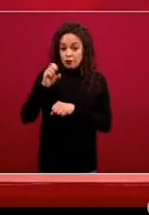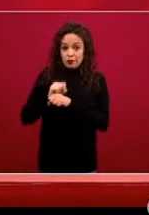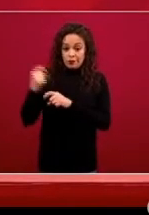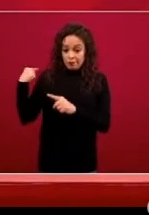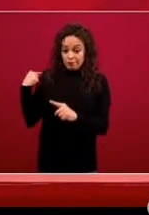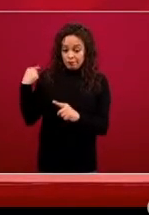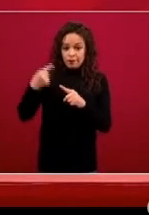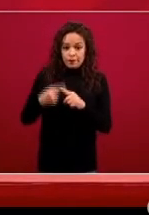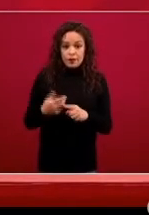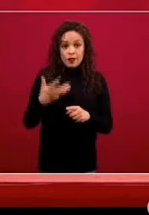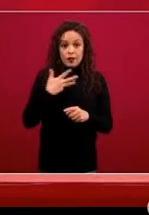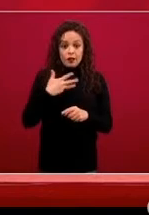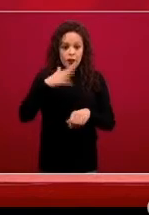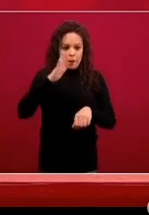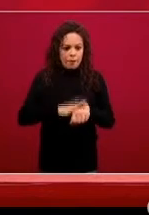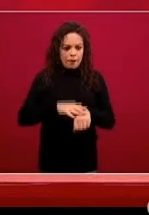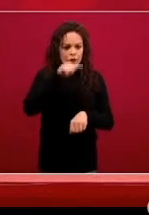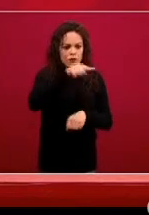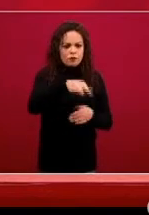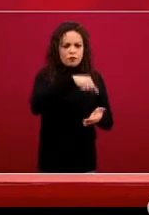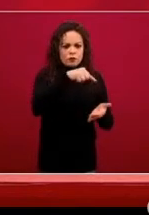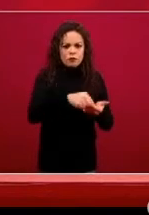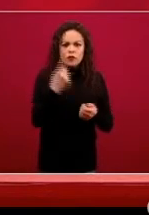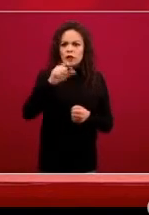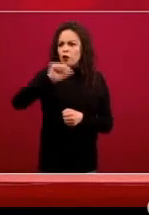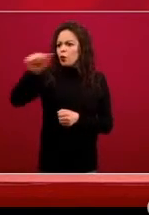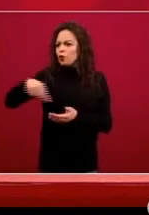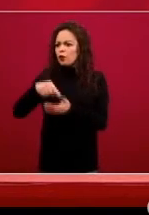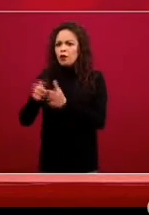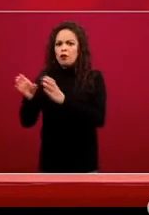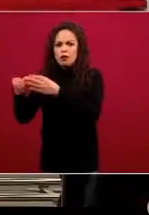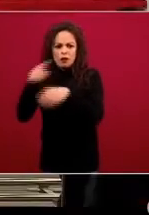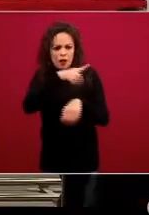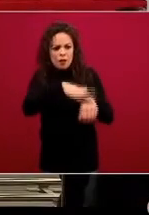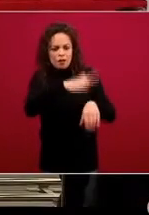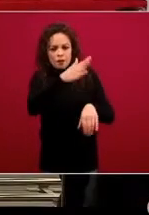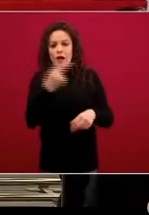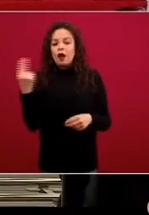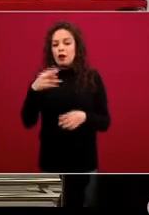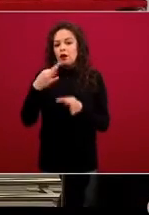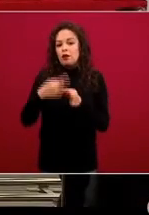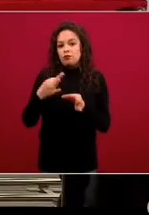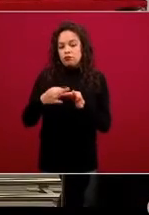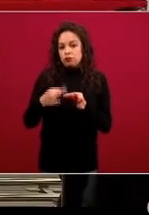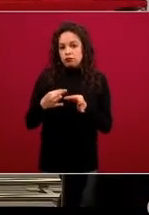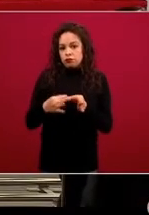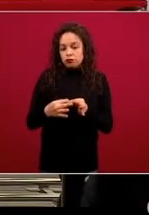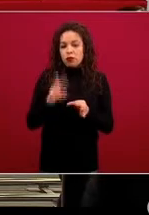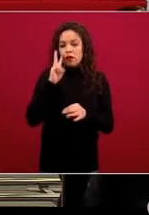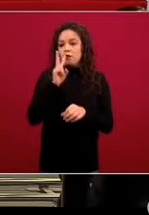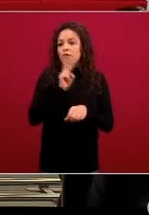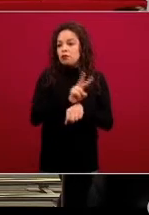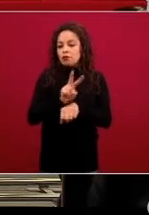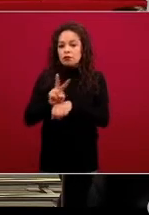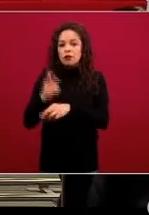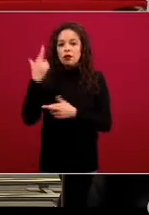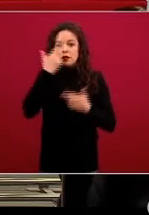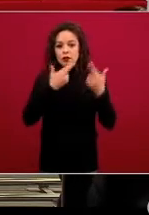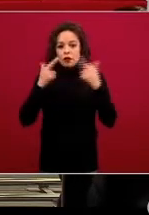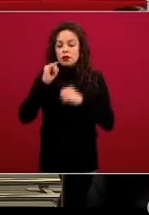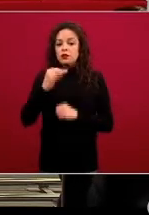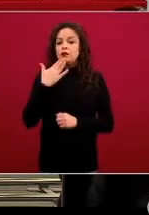or this state I have a higher transmission during the past 2 weeks than other municipalities, then I probably have